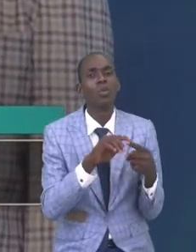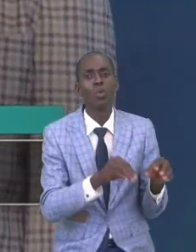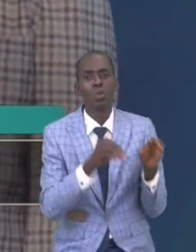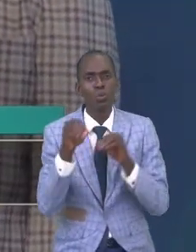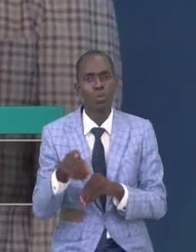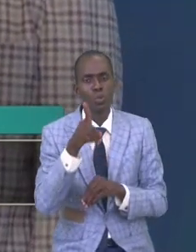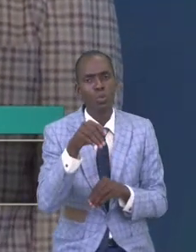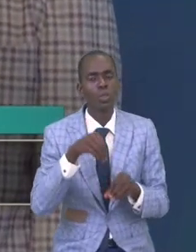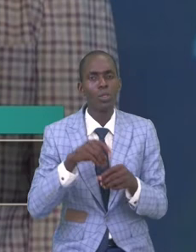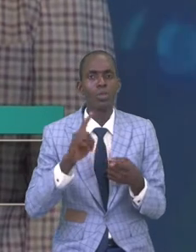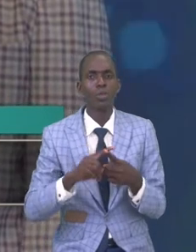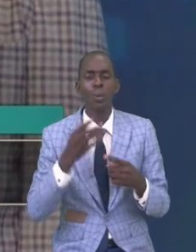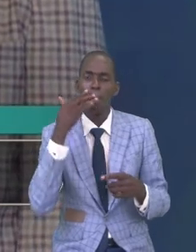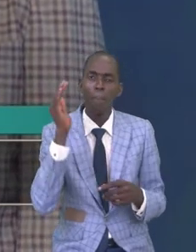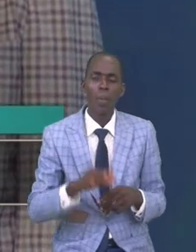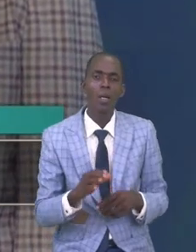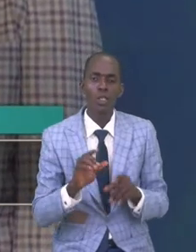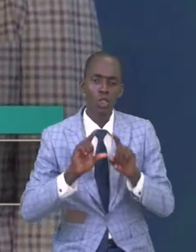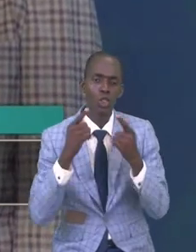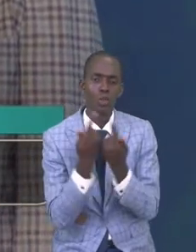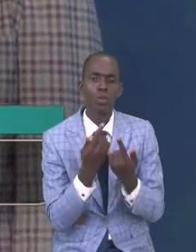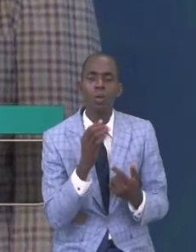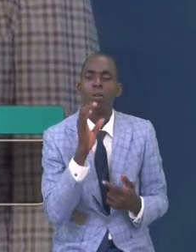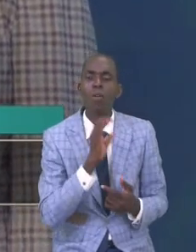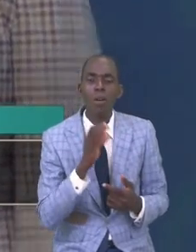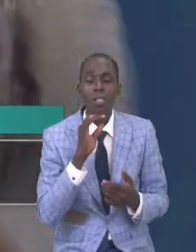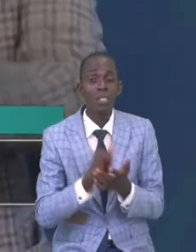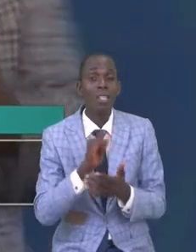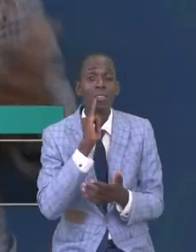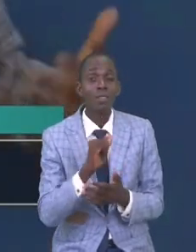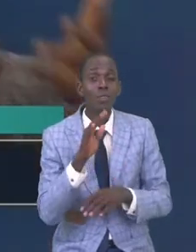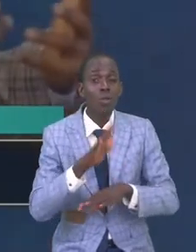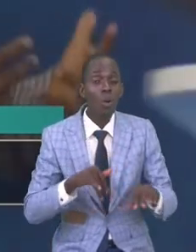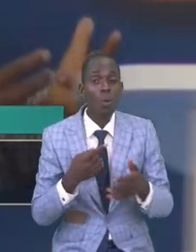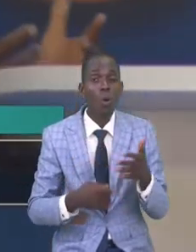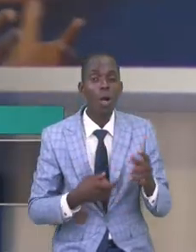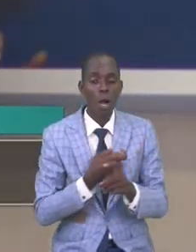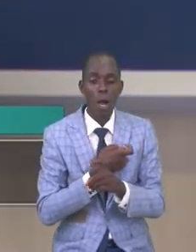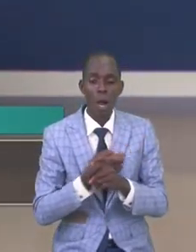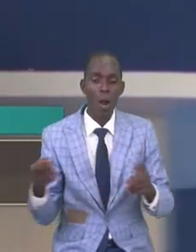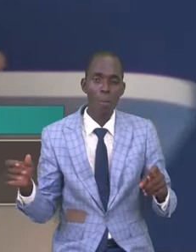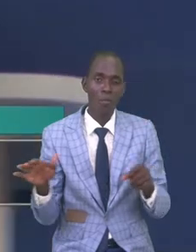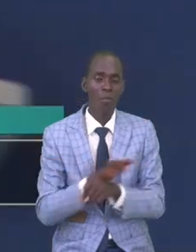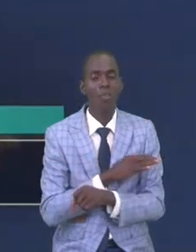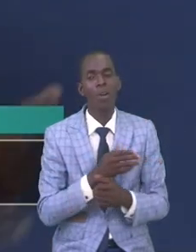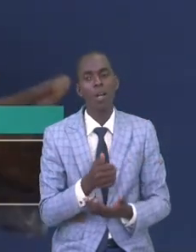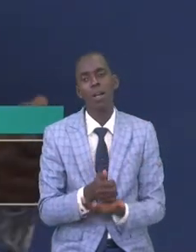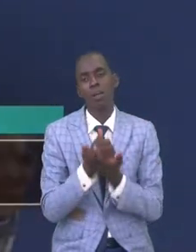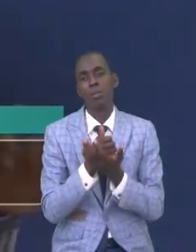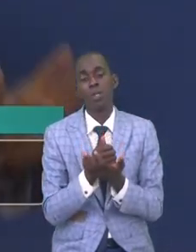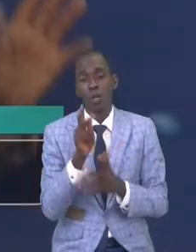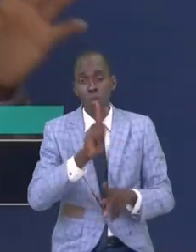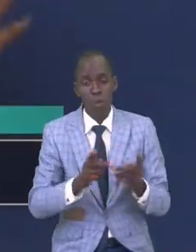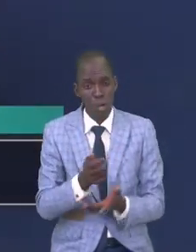a gang. That's harmful help. They help you to invite you to